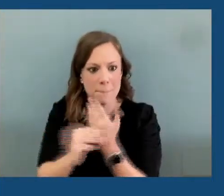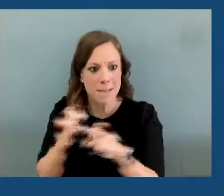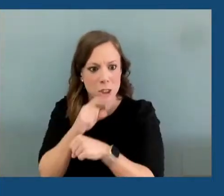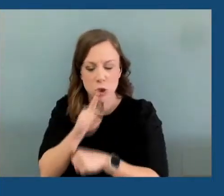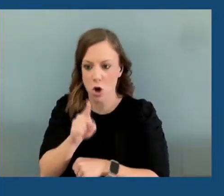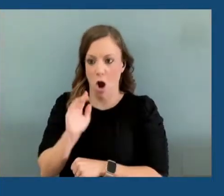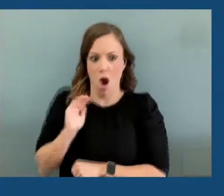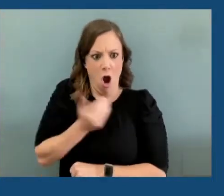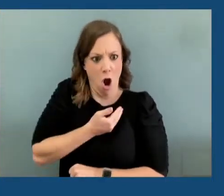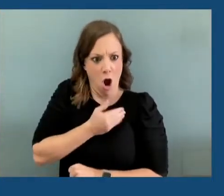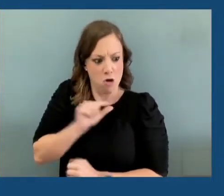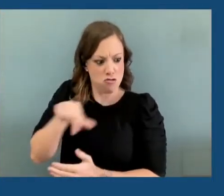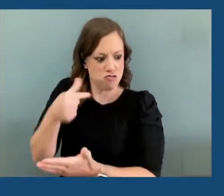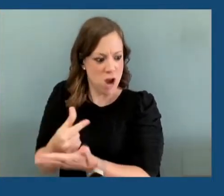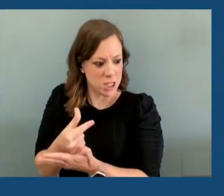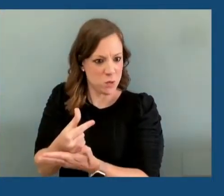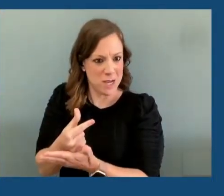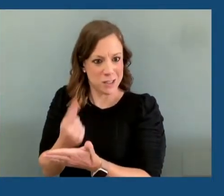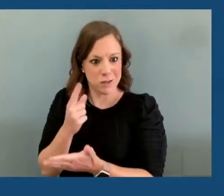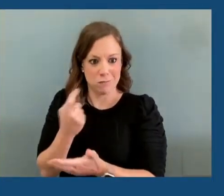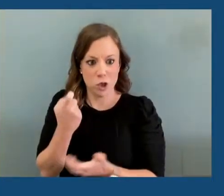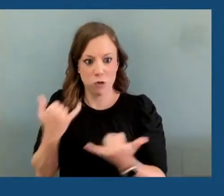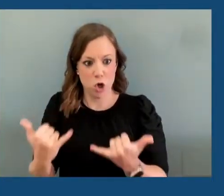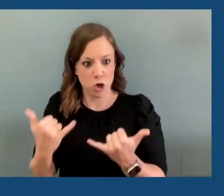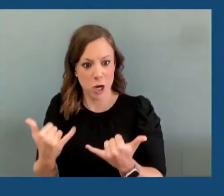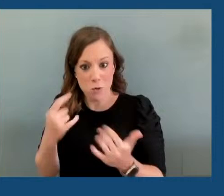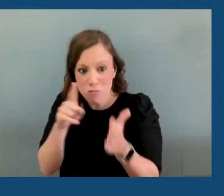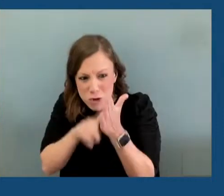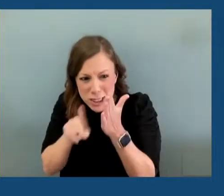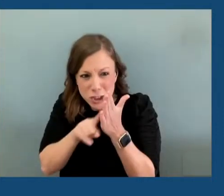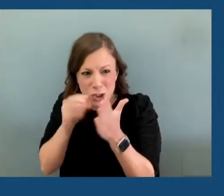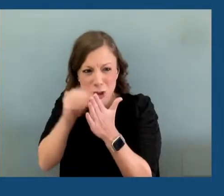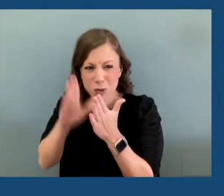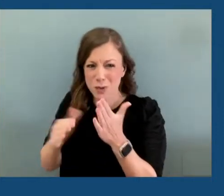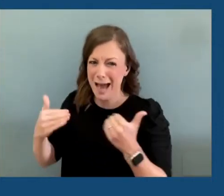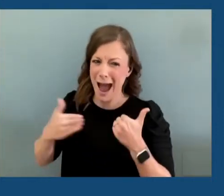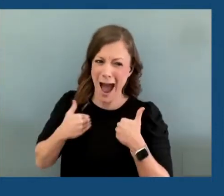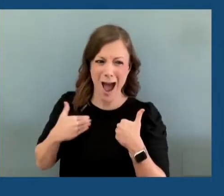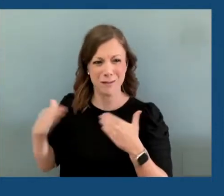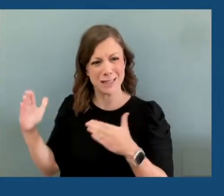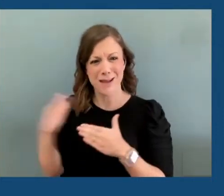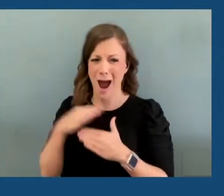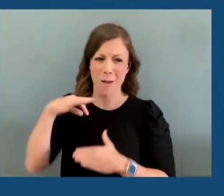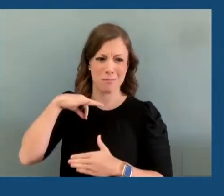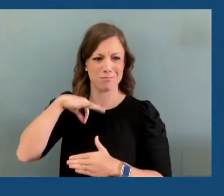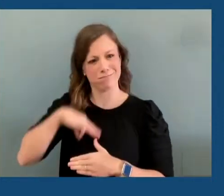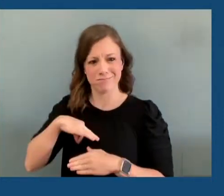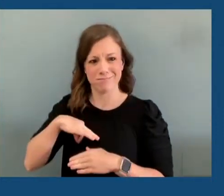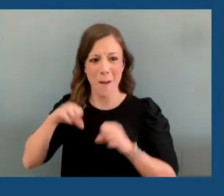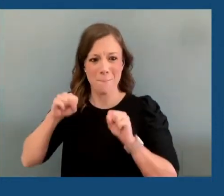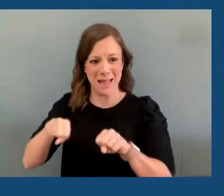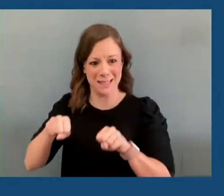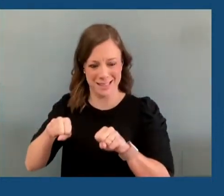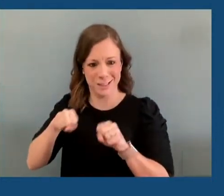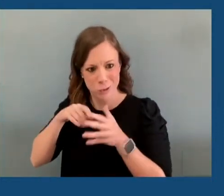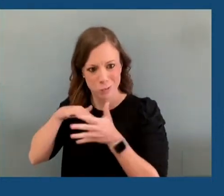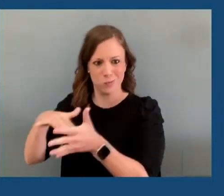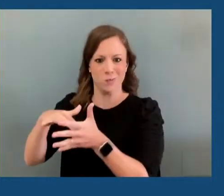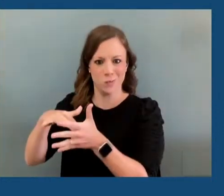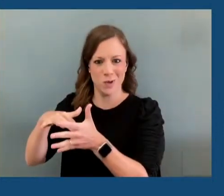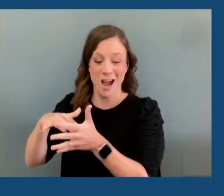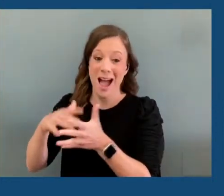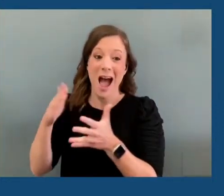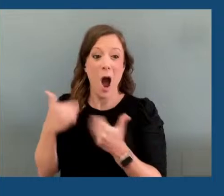our current research students have all the advantages in the world, because this is not happening anywhere else. And with that, I want to